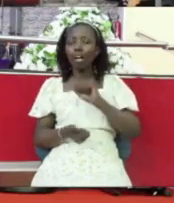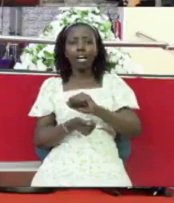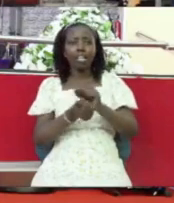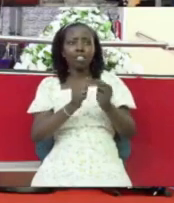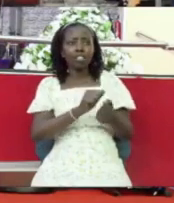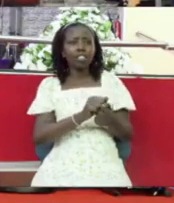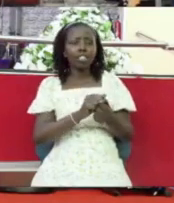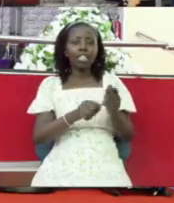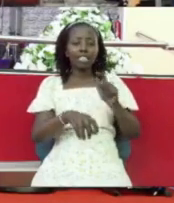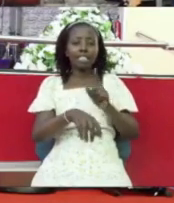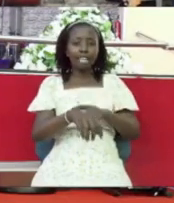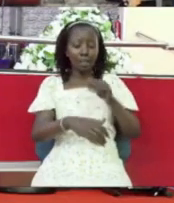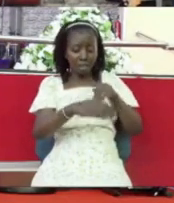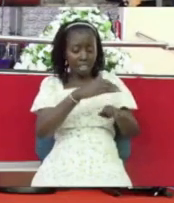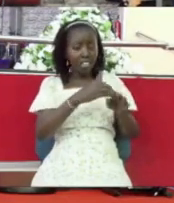see diligence.